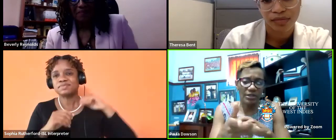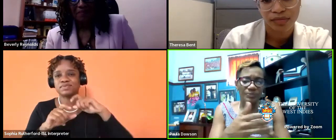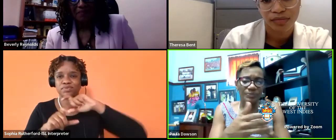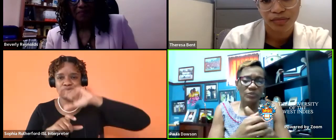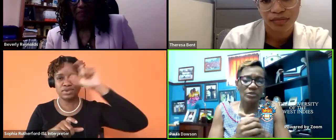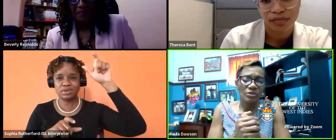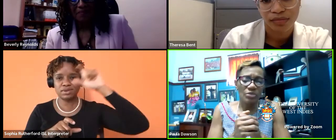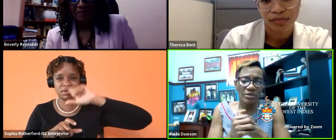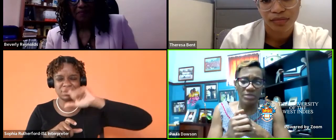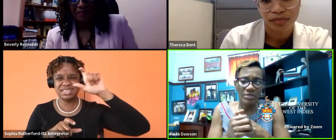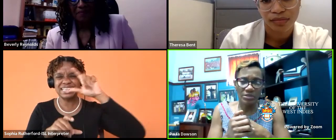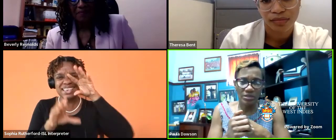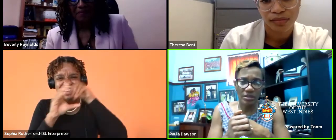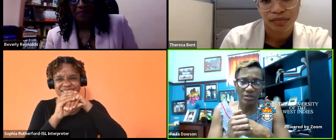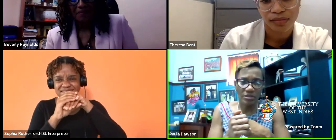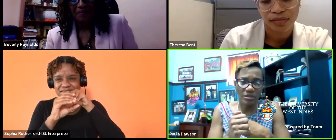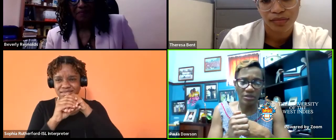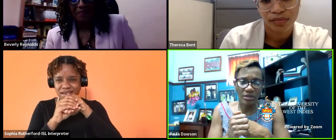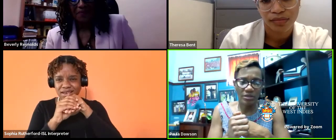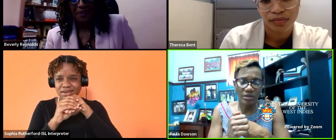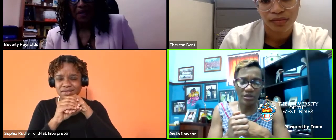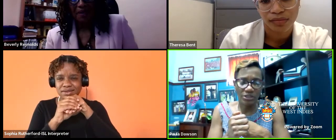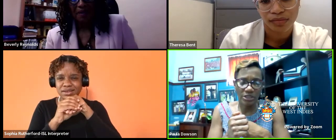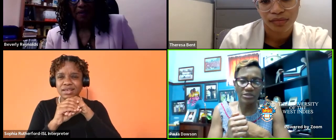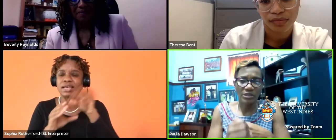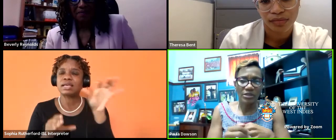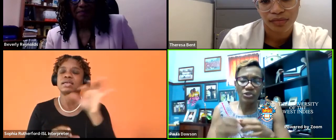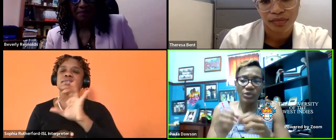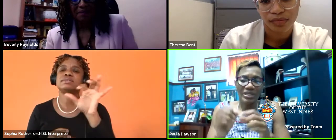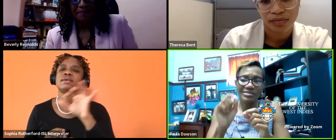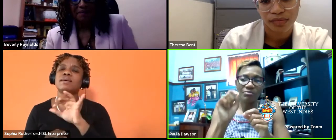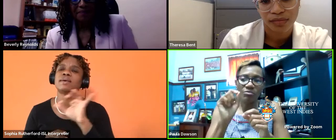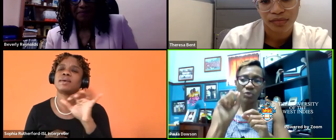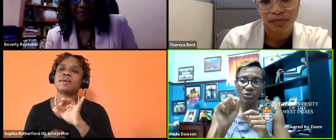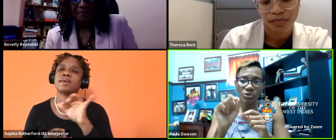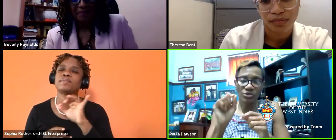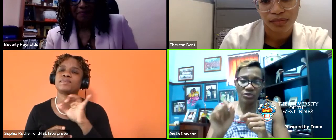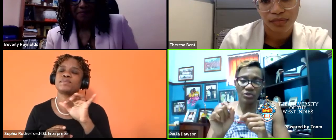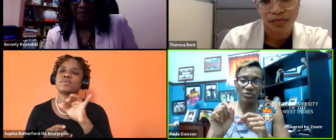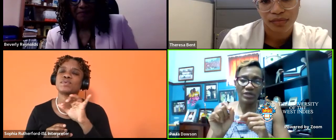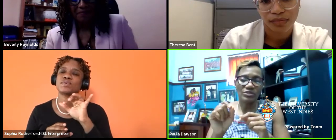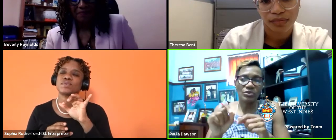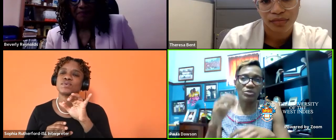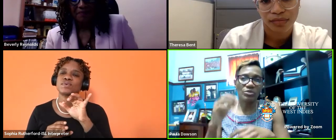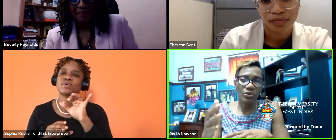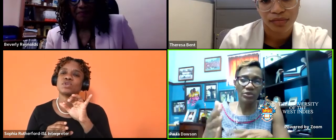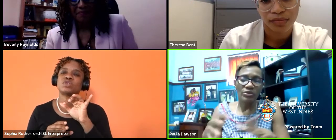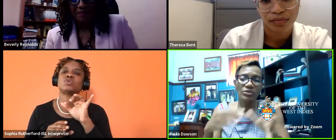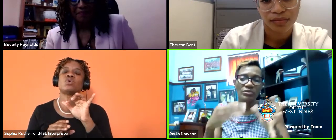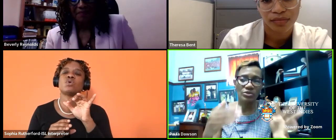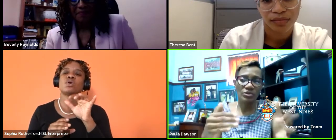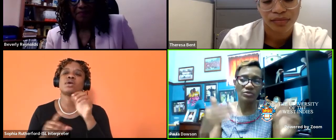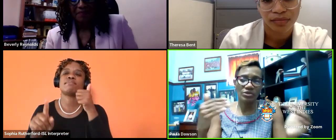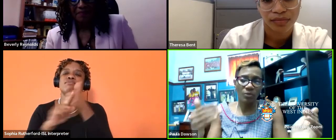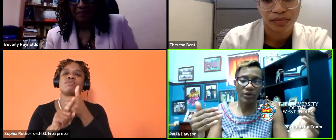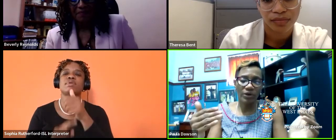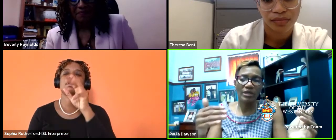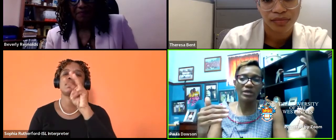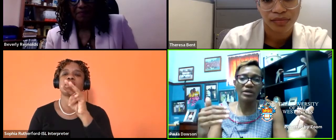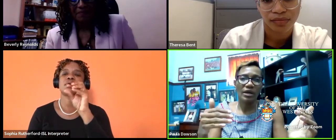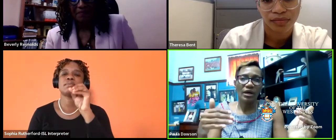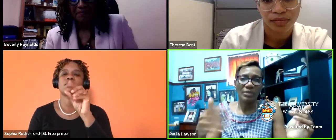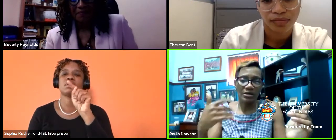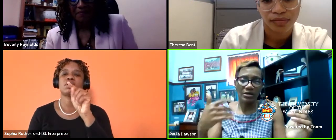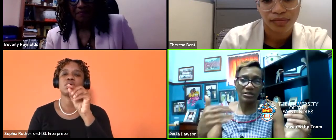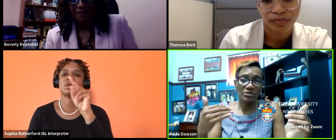which somebody mentioned in the chat. So it's the motor nerve. And so with polio, the nerves stop